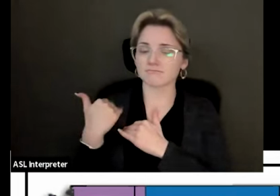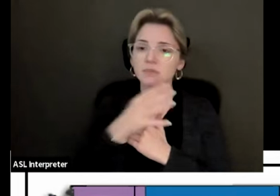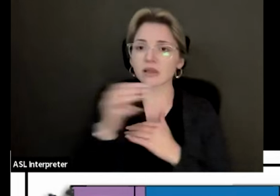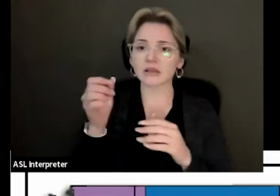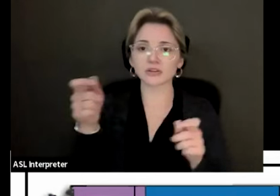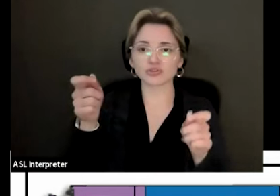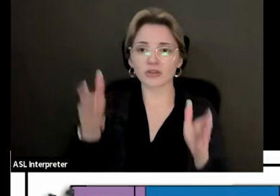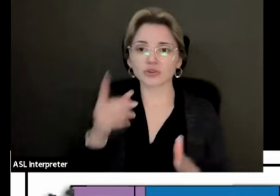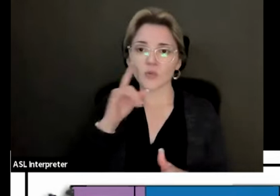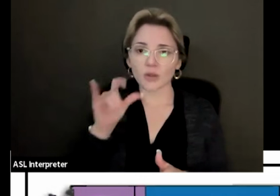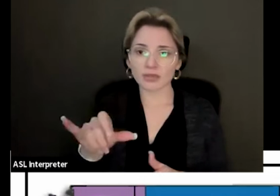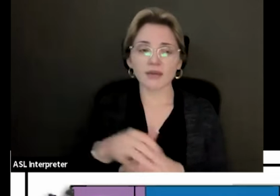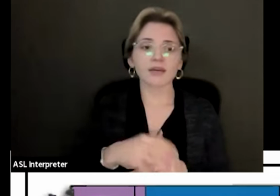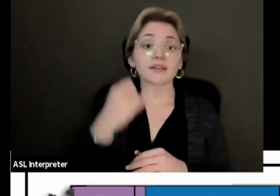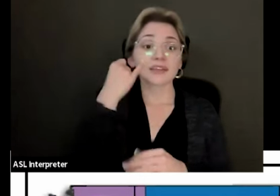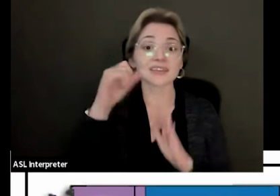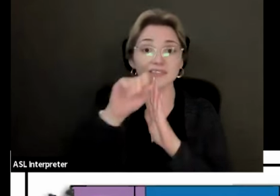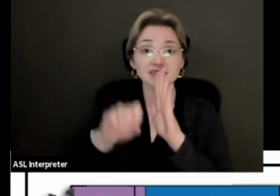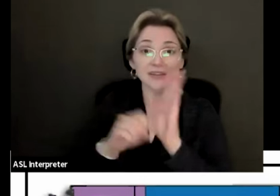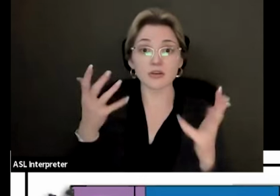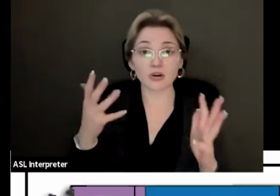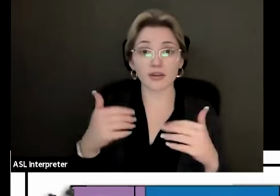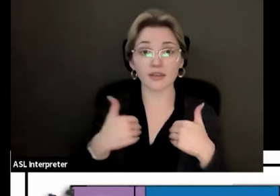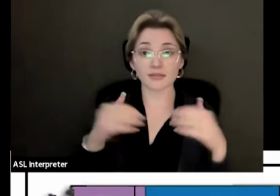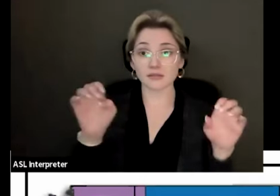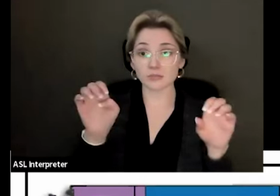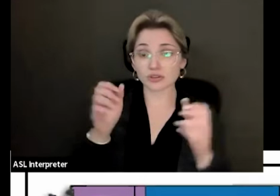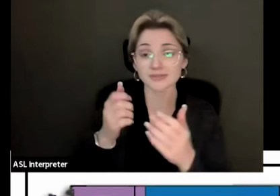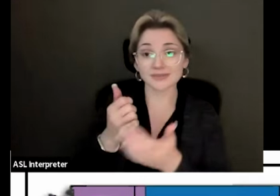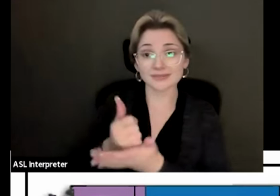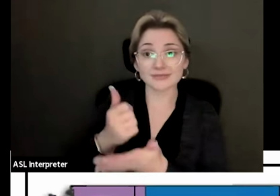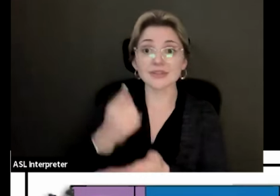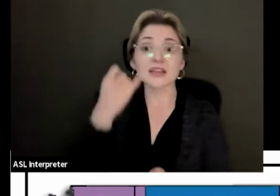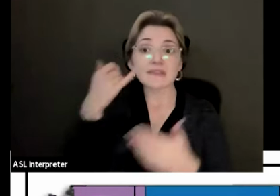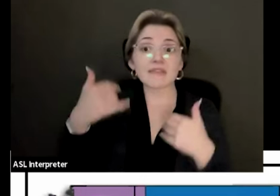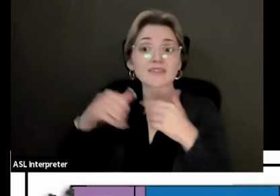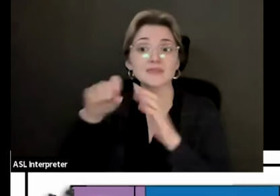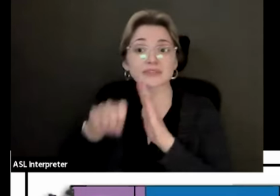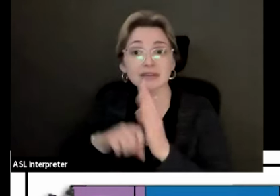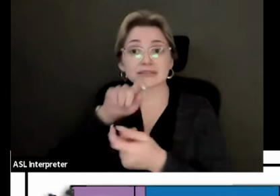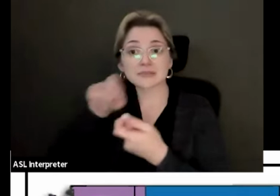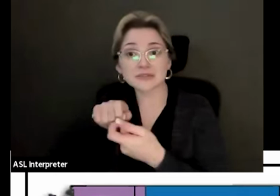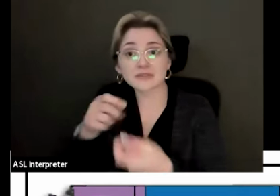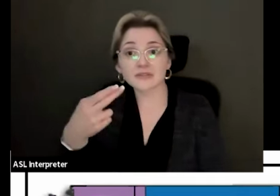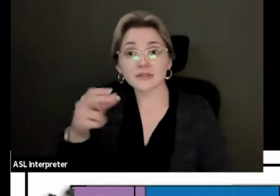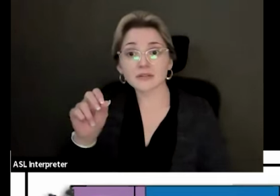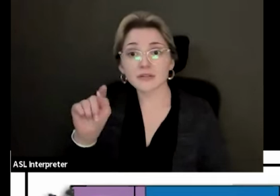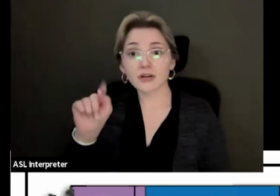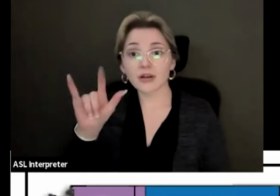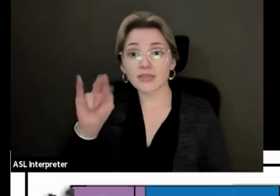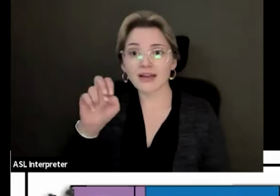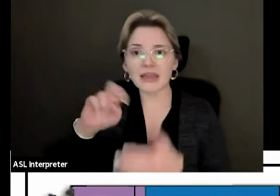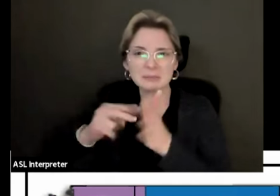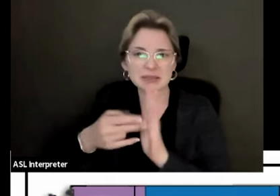So if a state does have an emergency assistance, if they do have state-specific hotlines for additional